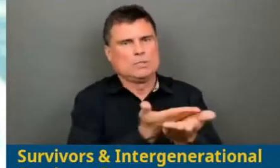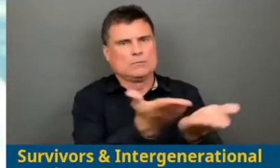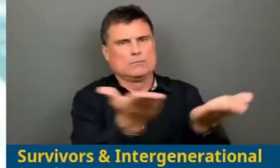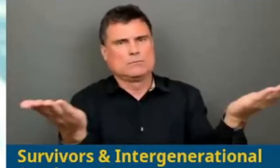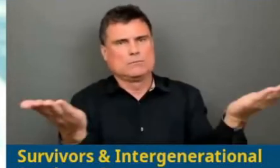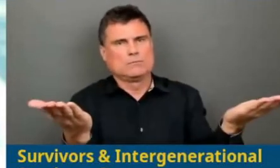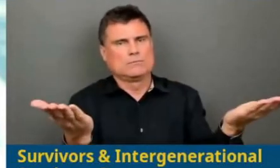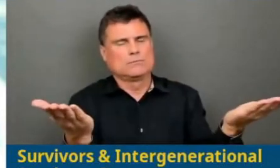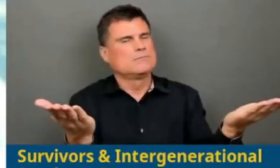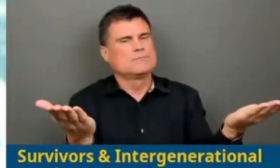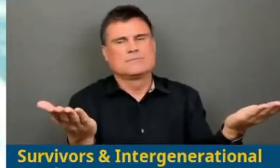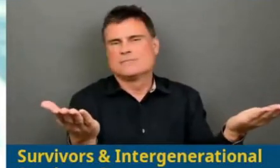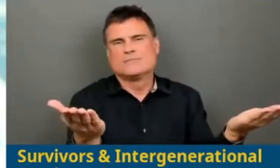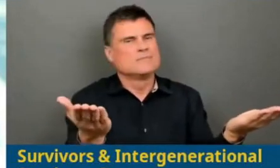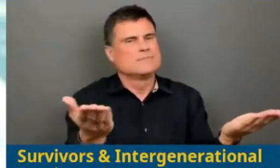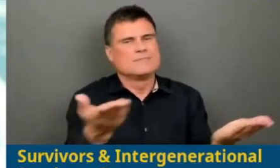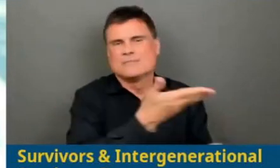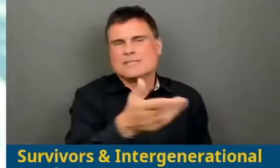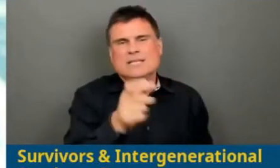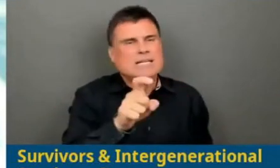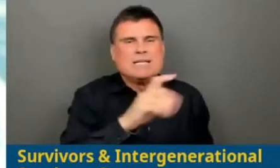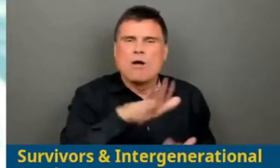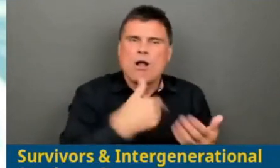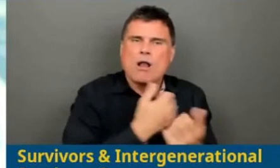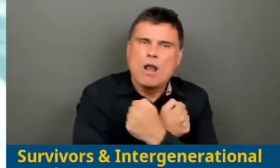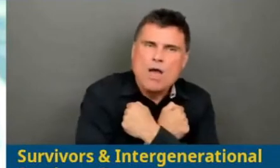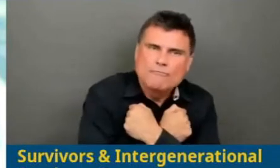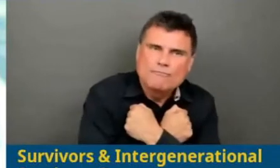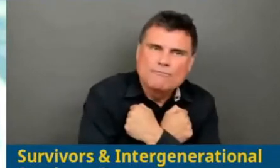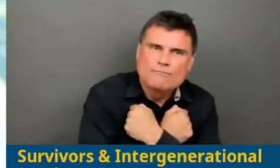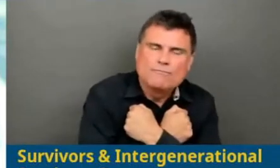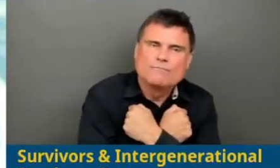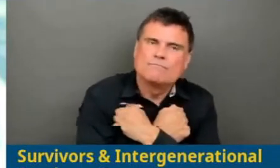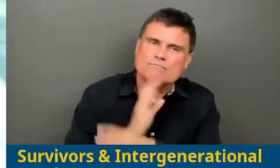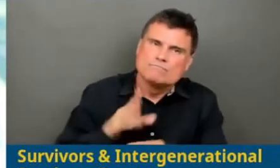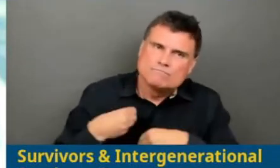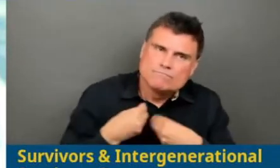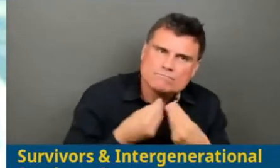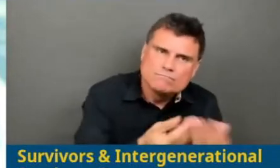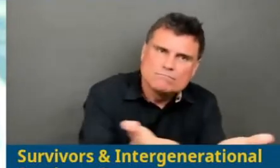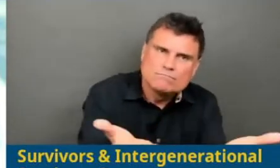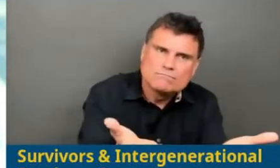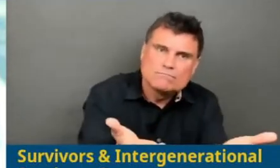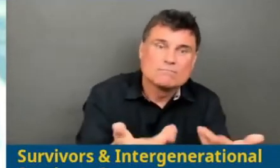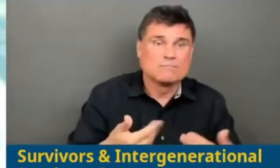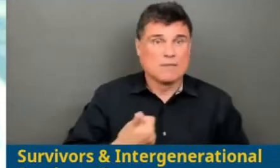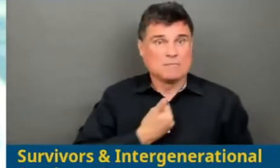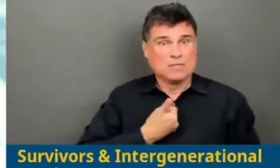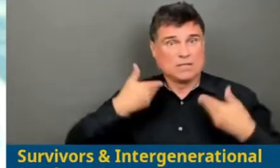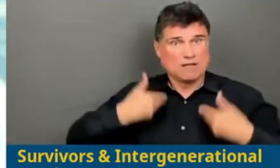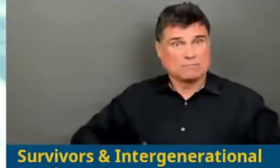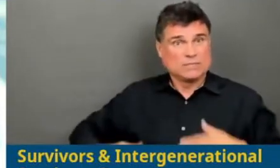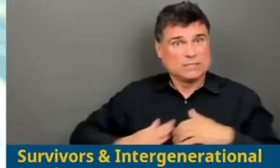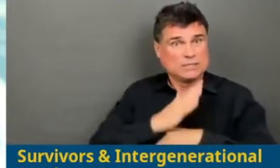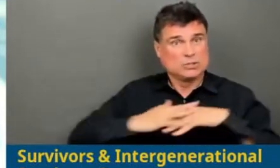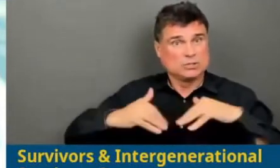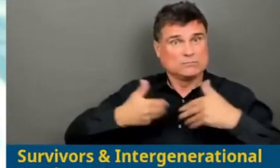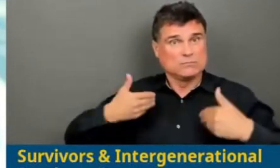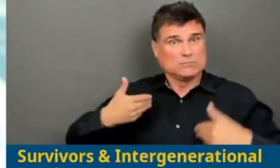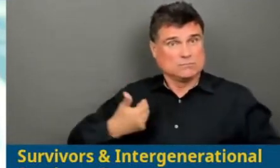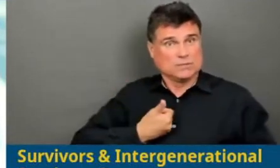all the love that we can give the communities, because I know, as an Indigenous person, that we are holding on to one